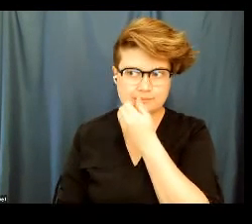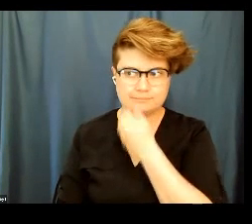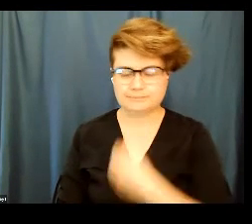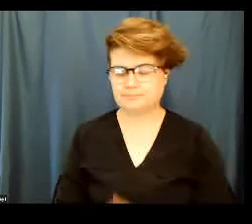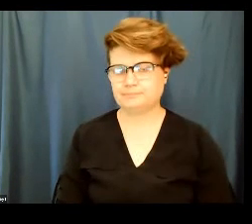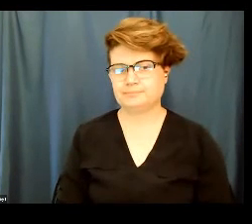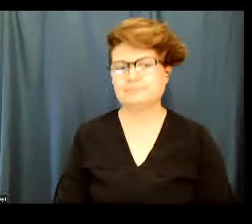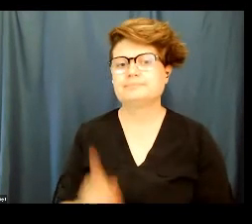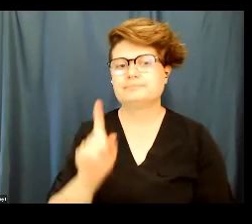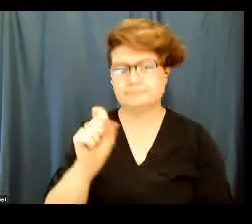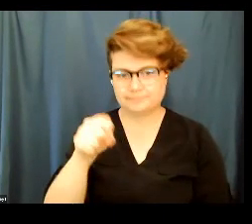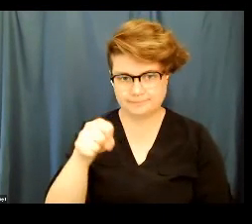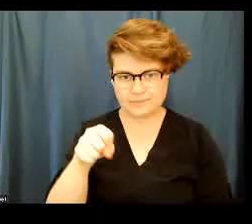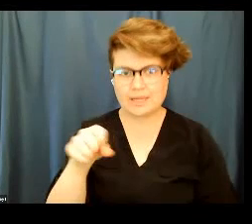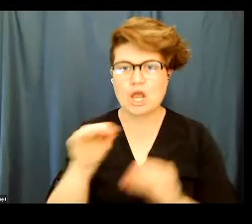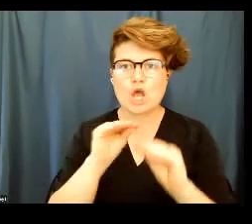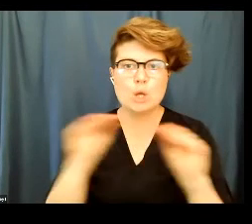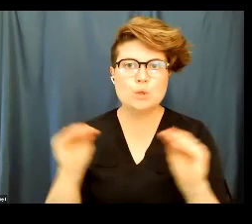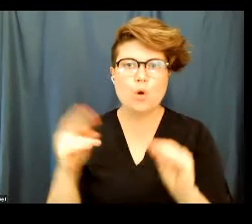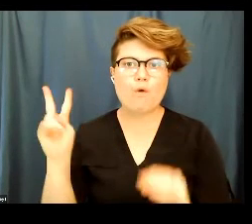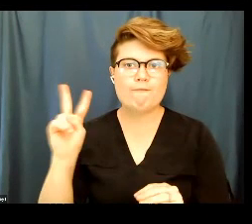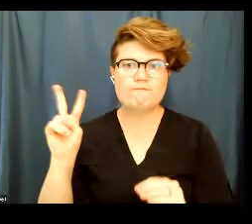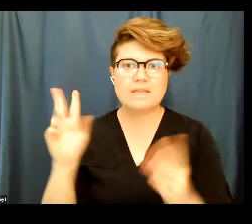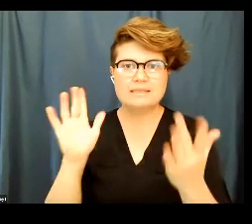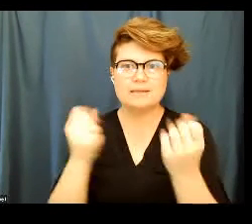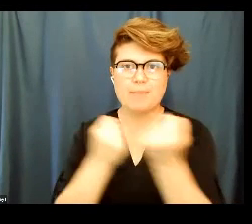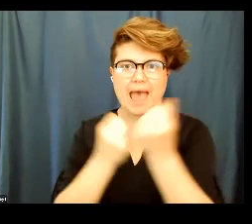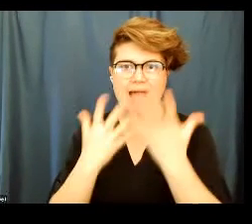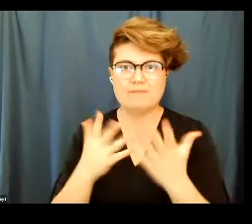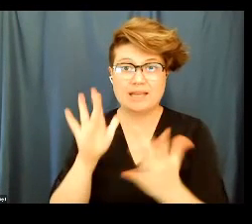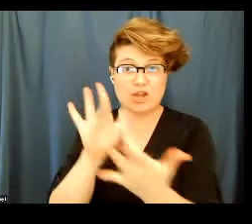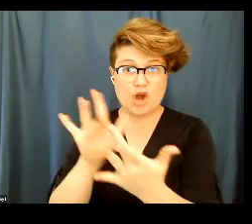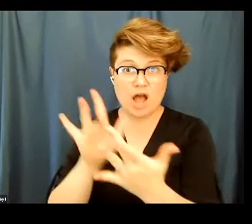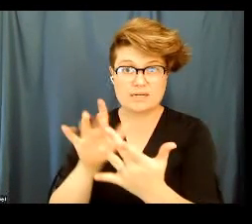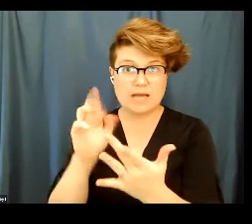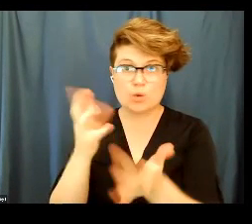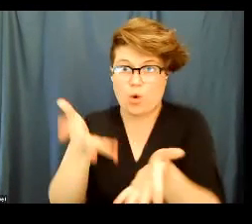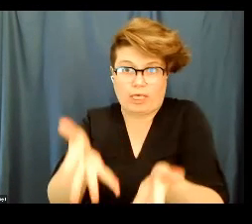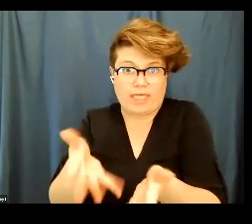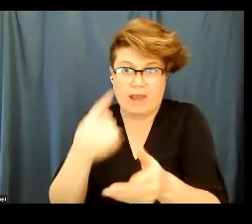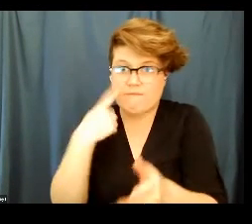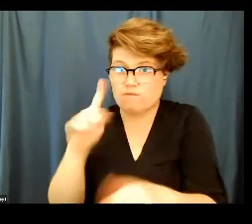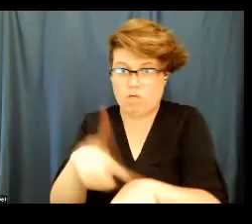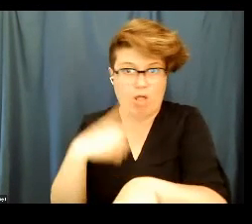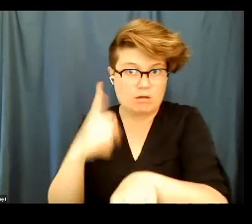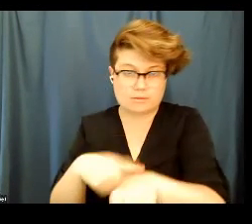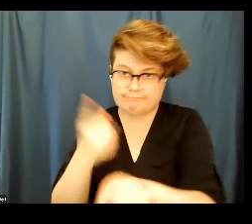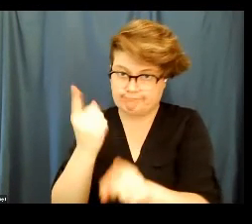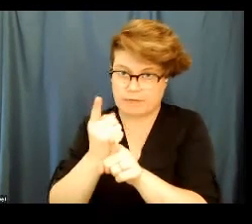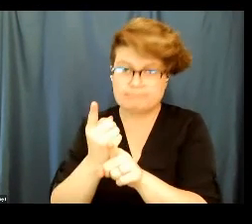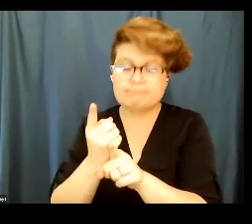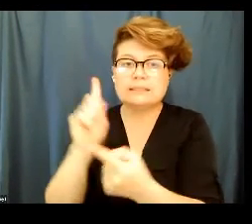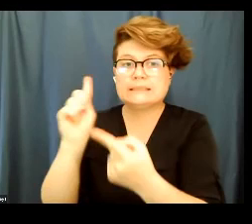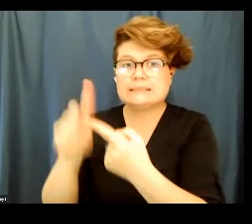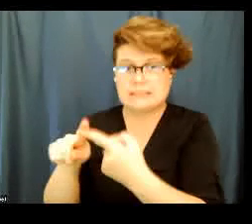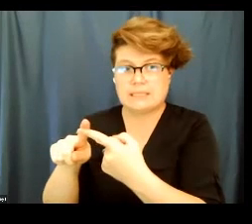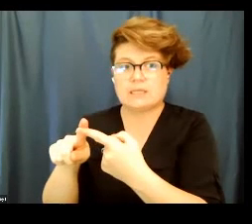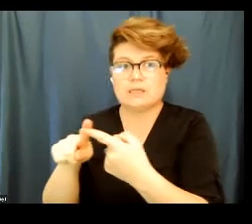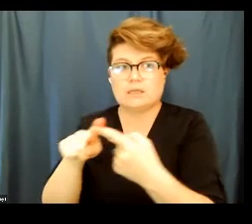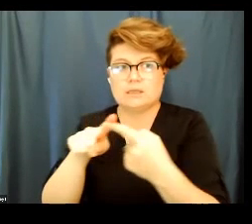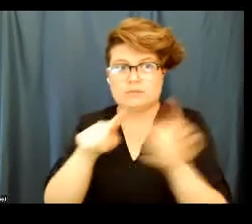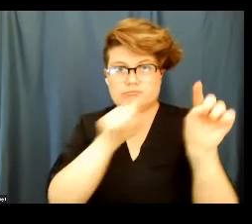Yeah, so there's no victim advocate contacted or present, um, right,